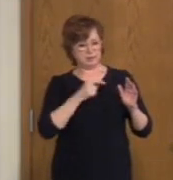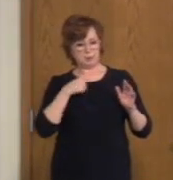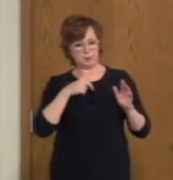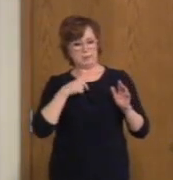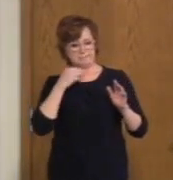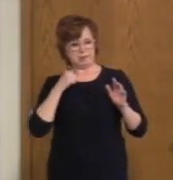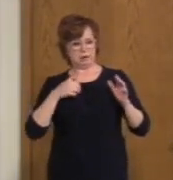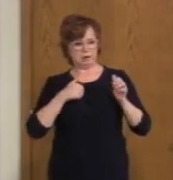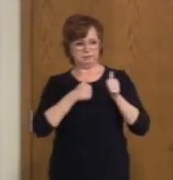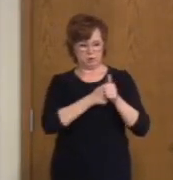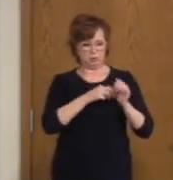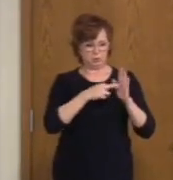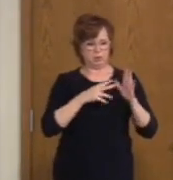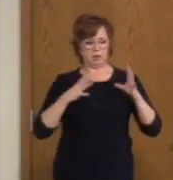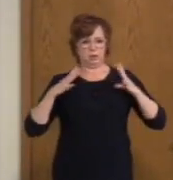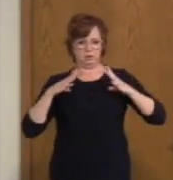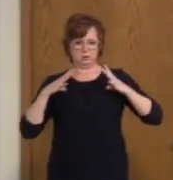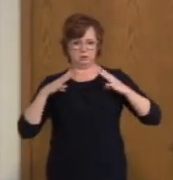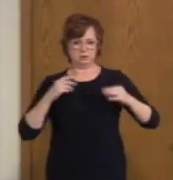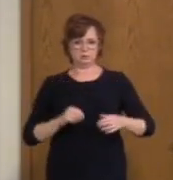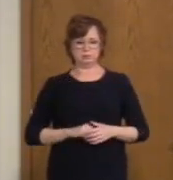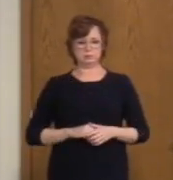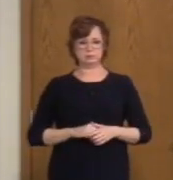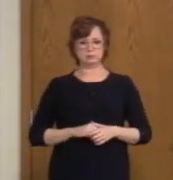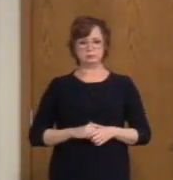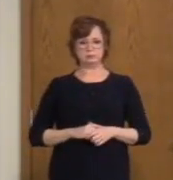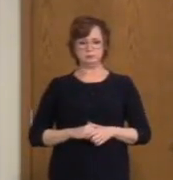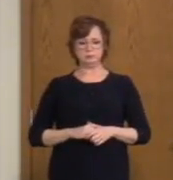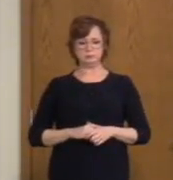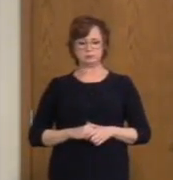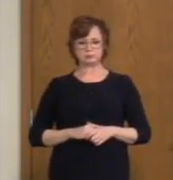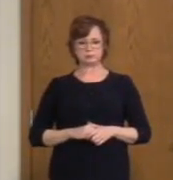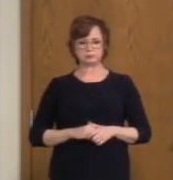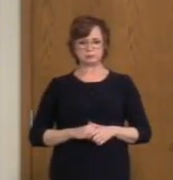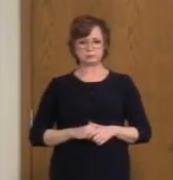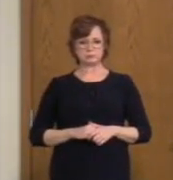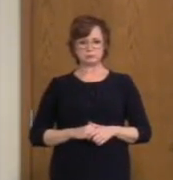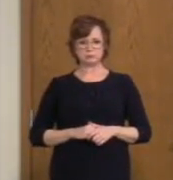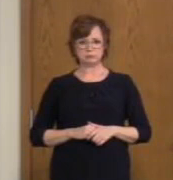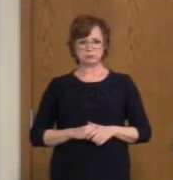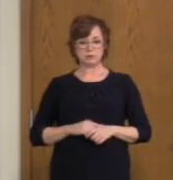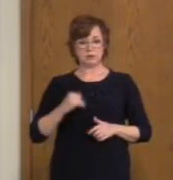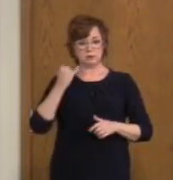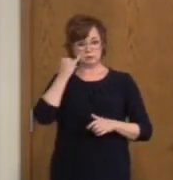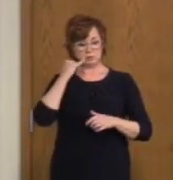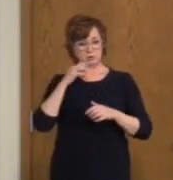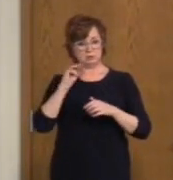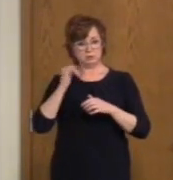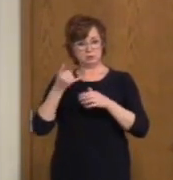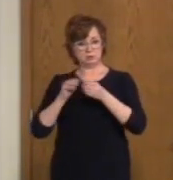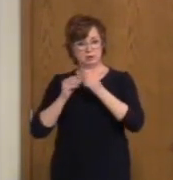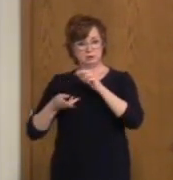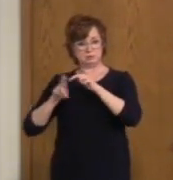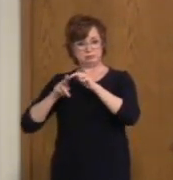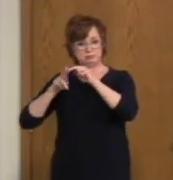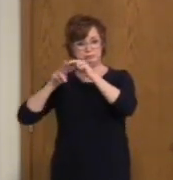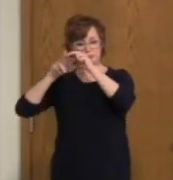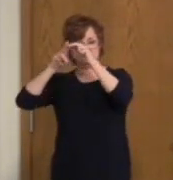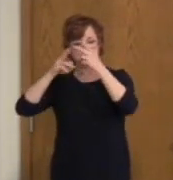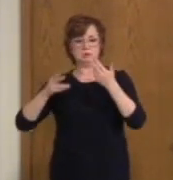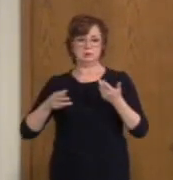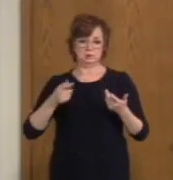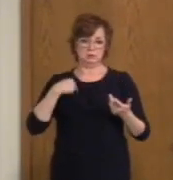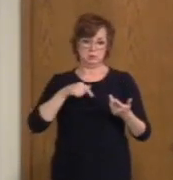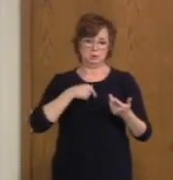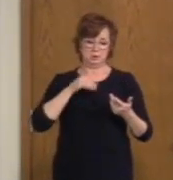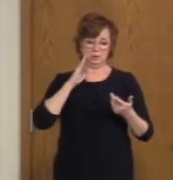But like the Premier said, if the concern continues in Moose Jaw, further restrictions will unfortunately